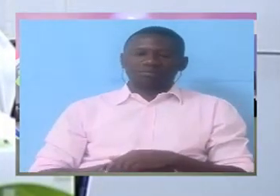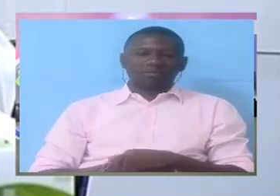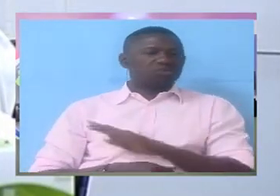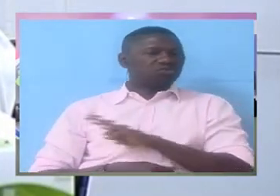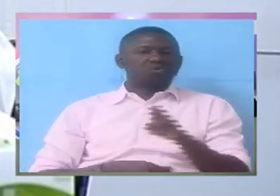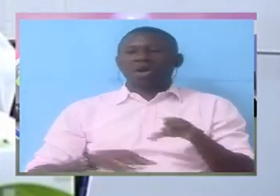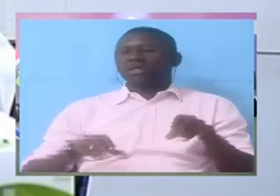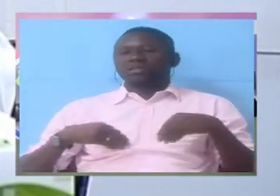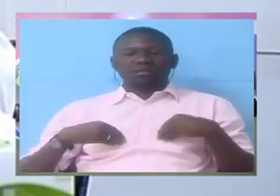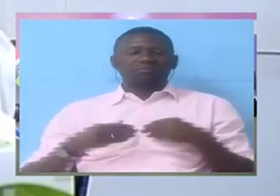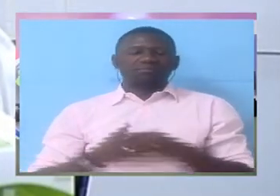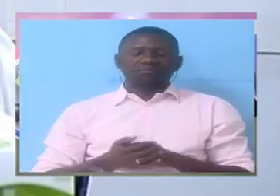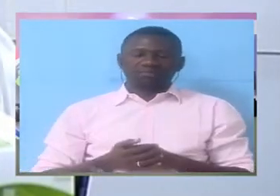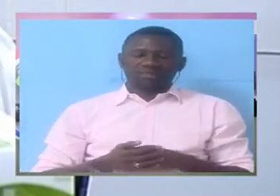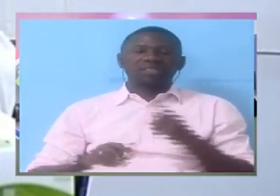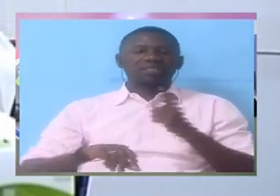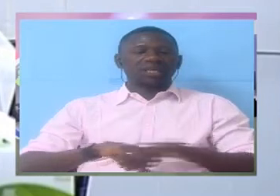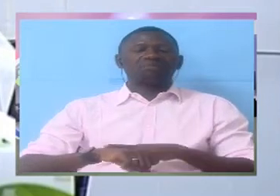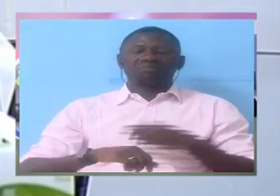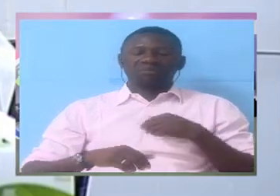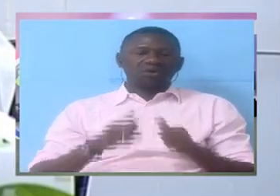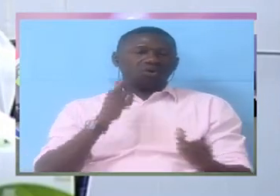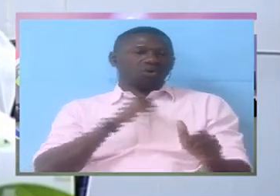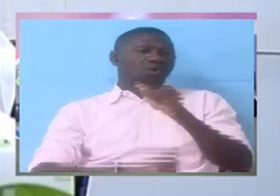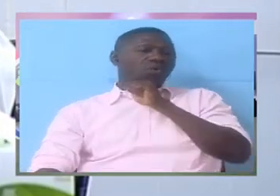I returned home. Tumole muruta su.